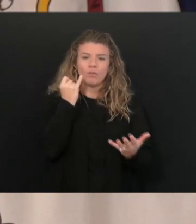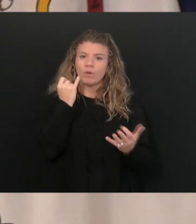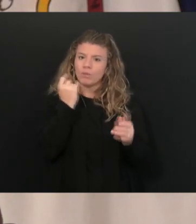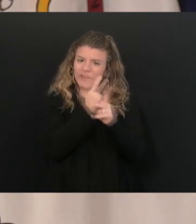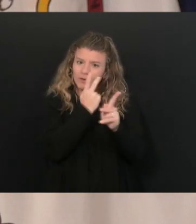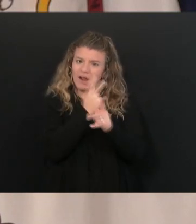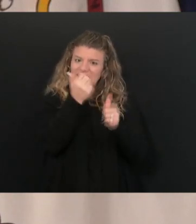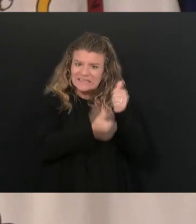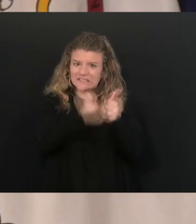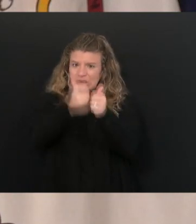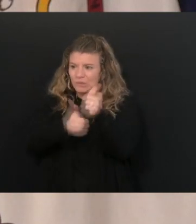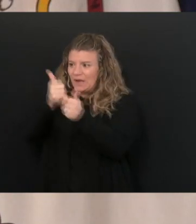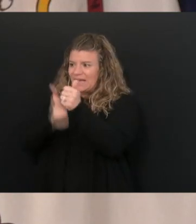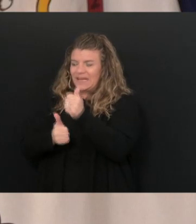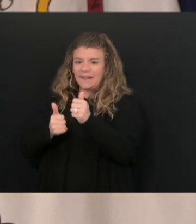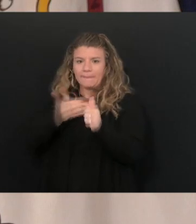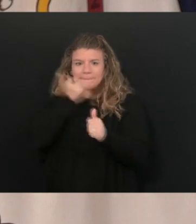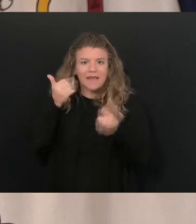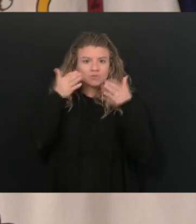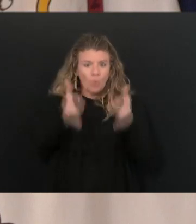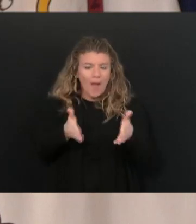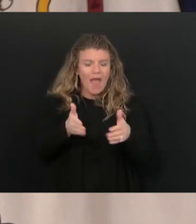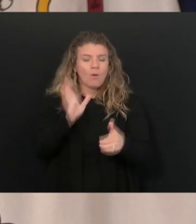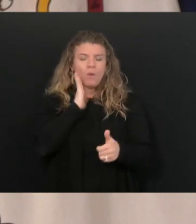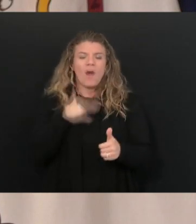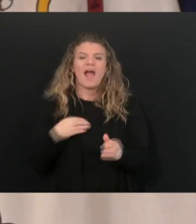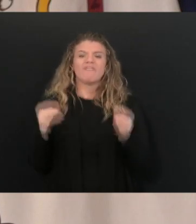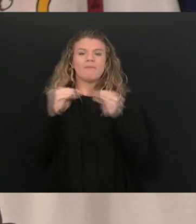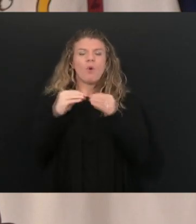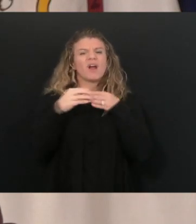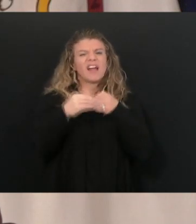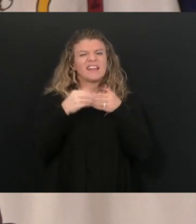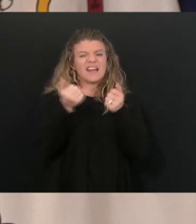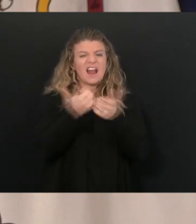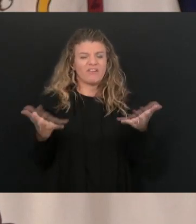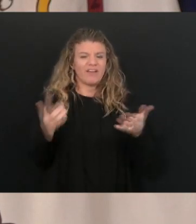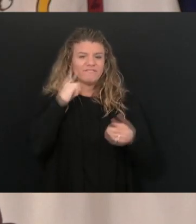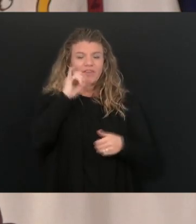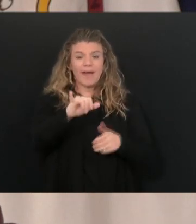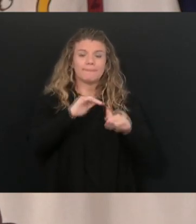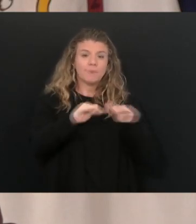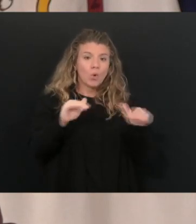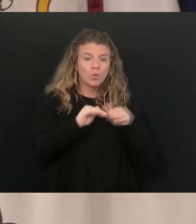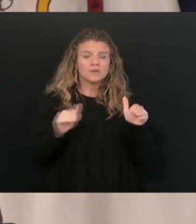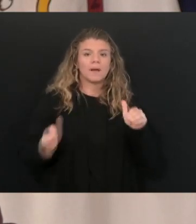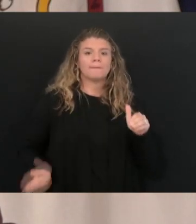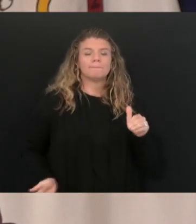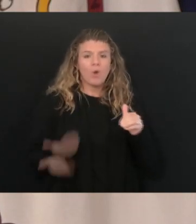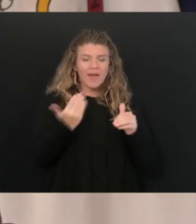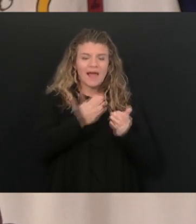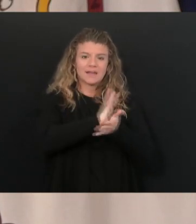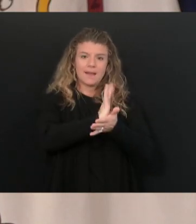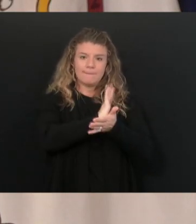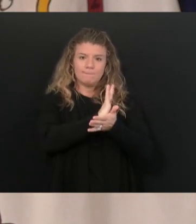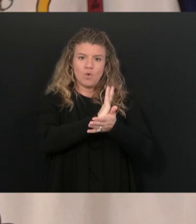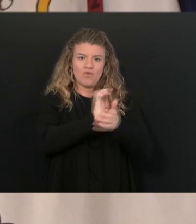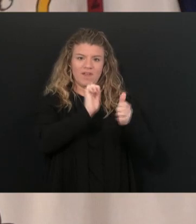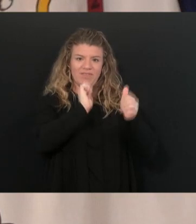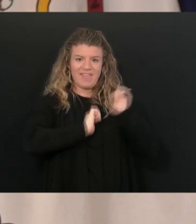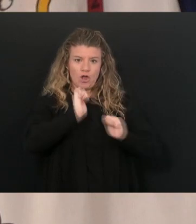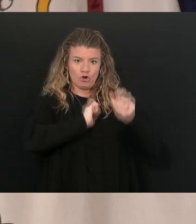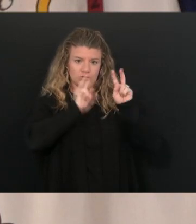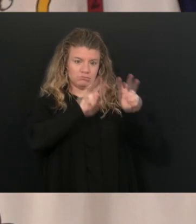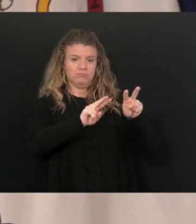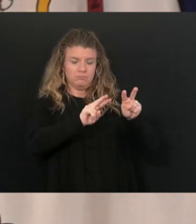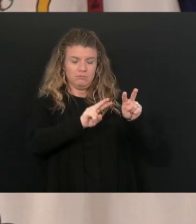work through all the wickets and everything. And I think we'll have more guidelines and everything on pools, bowling alleys, and our movies